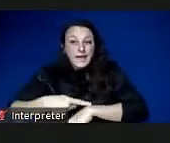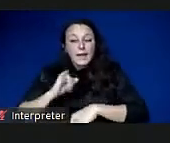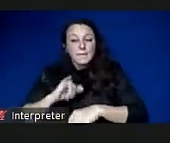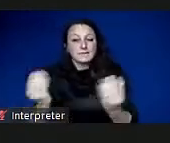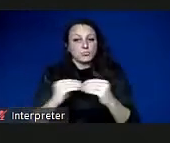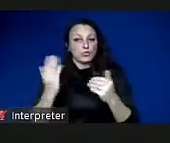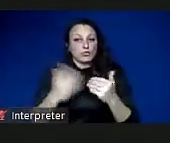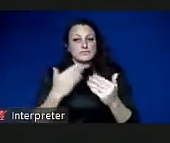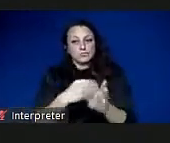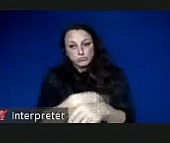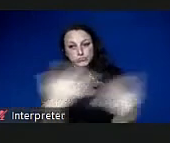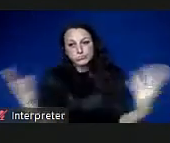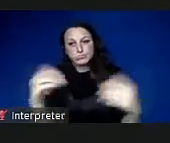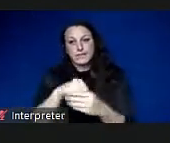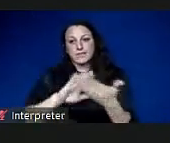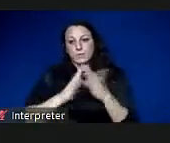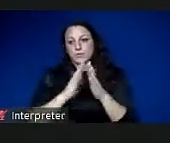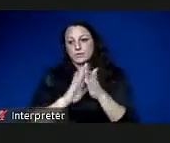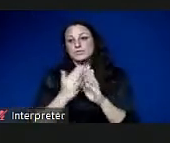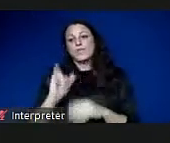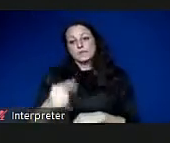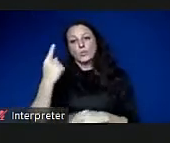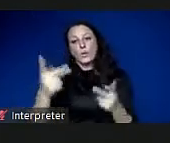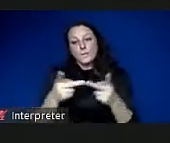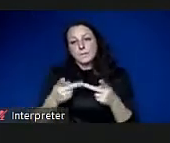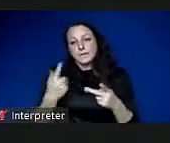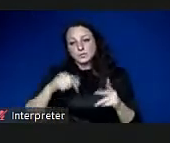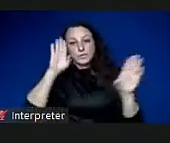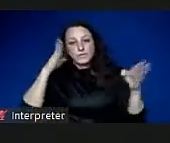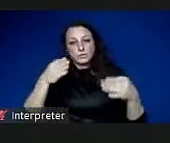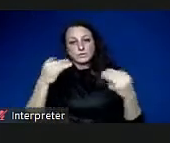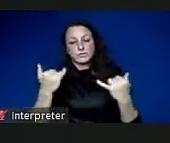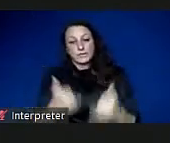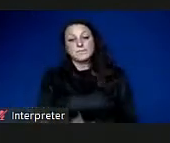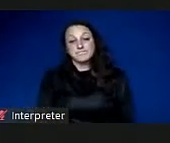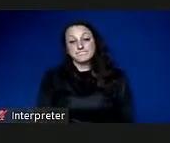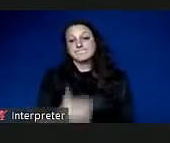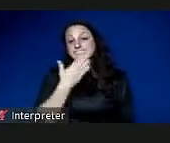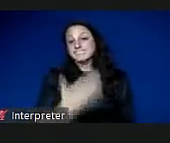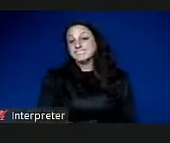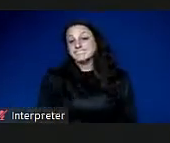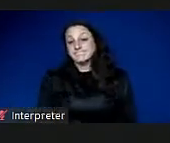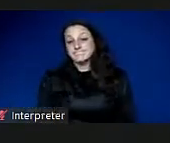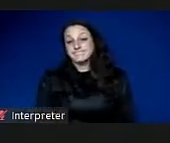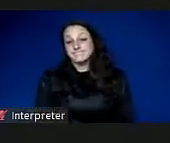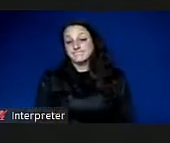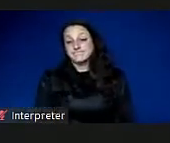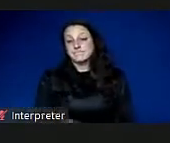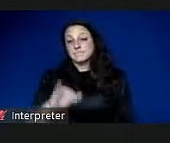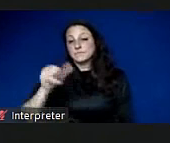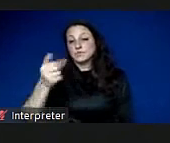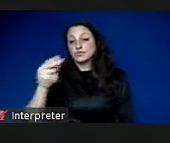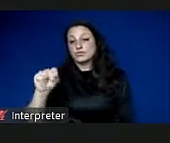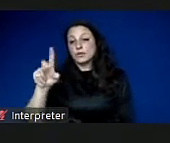places that we're focusing on right now. Thank you. Okay, let's go to John Daly.